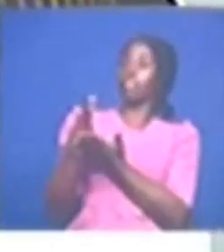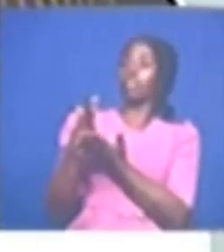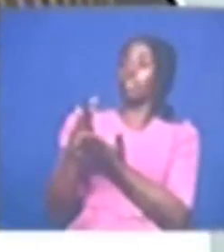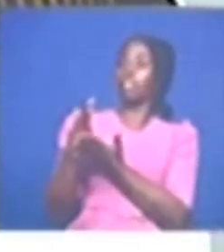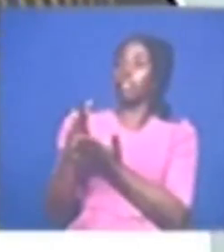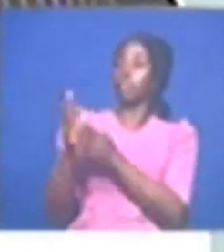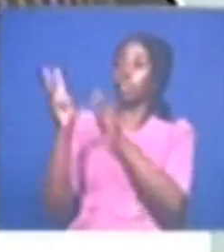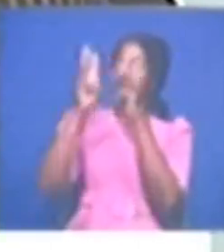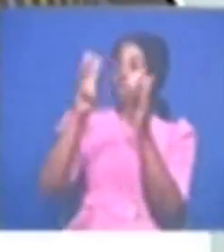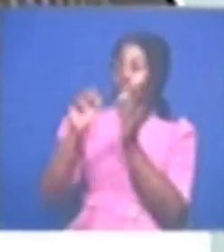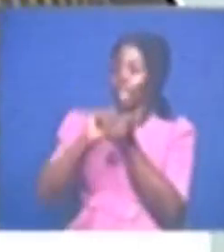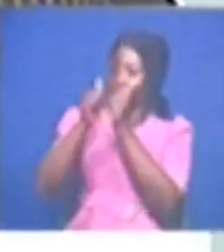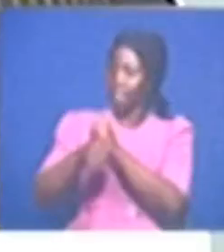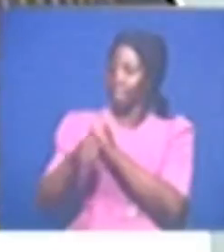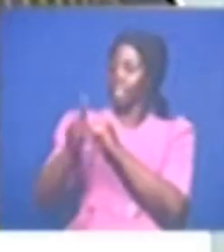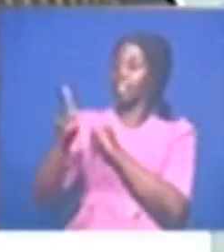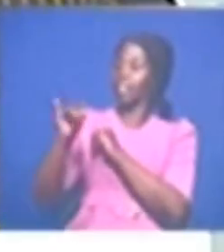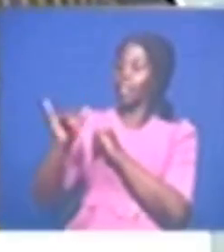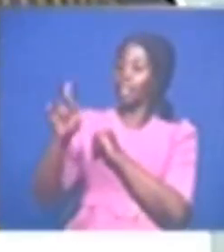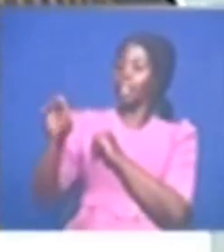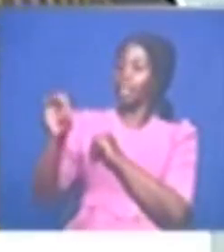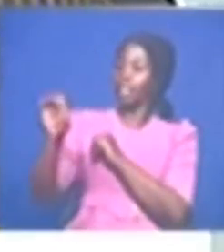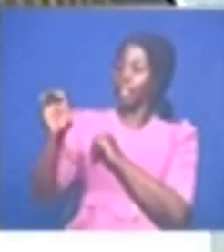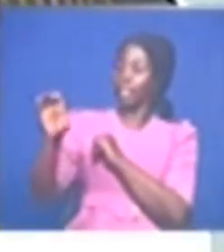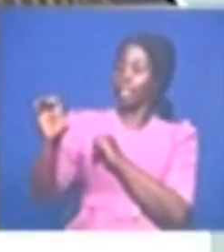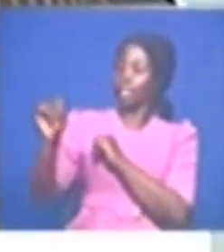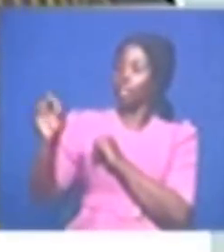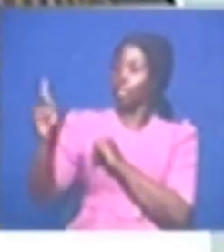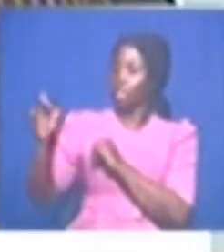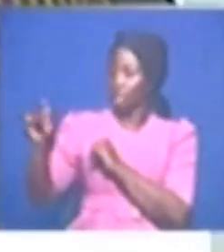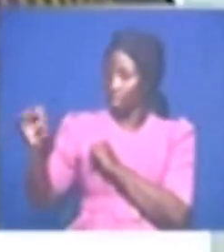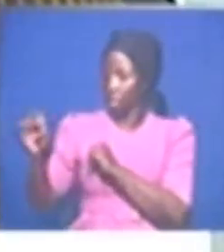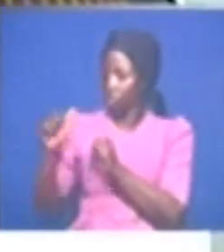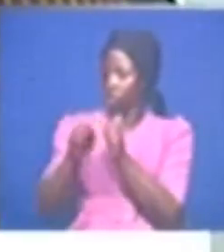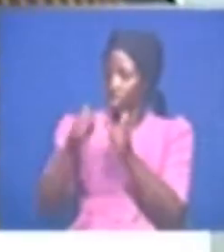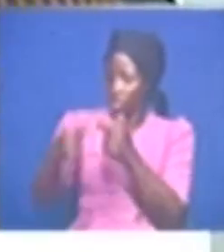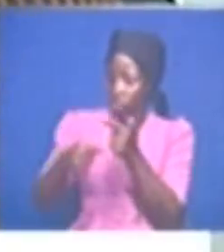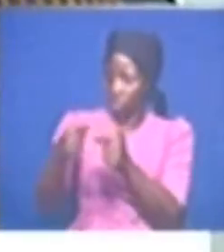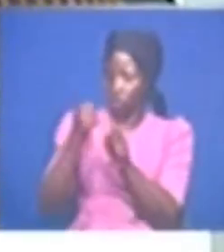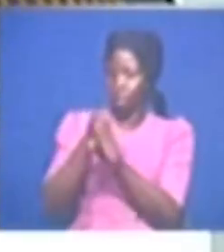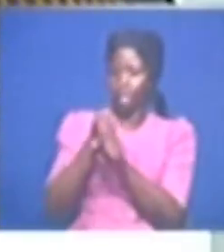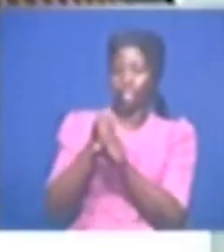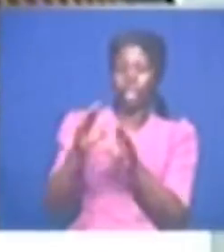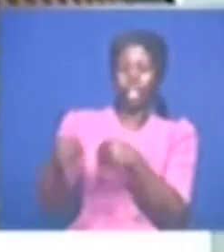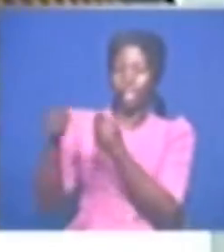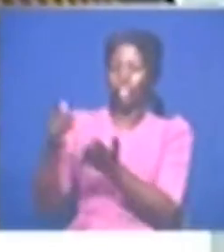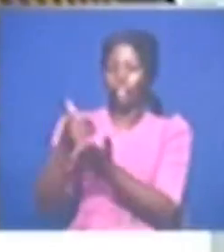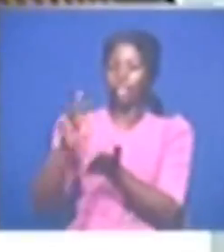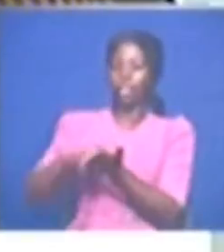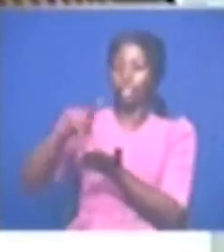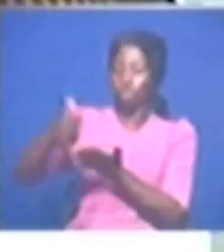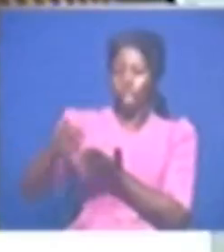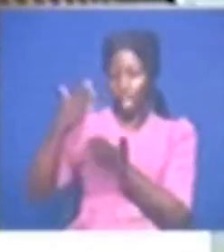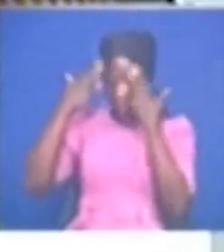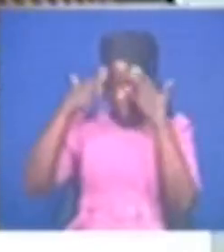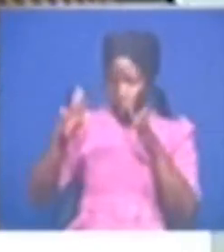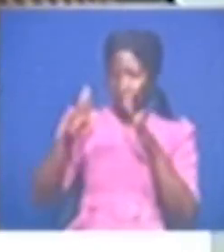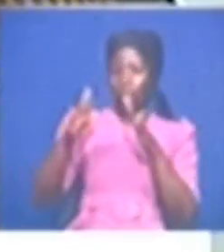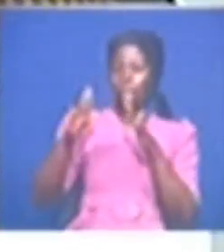which is now up and running, and populating it with resources. I'm aware the parliamentary committee